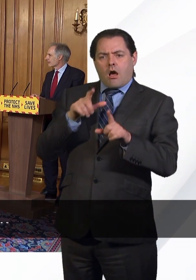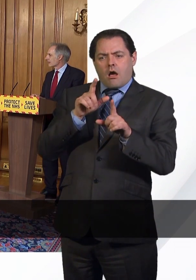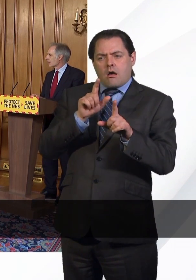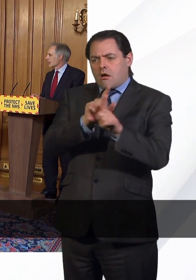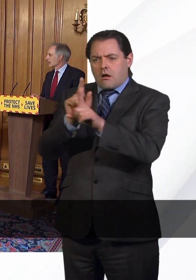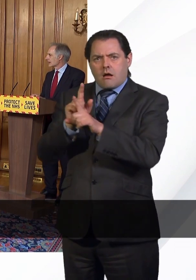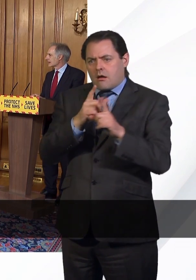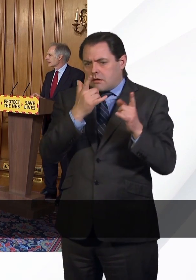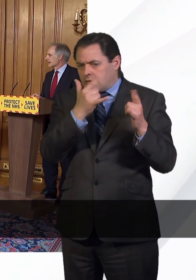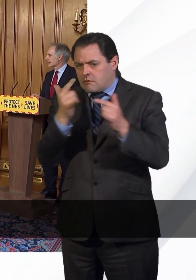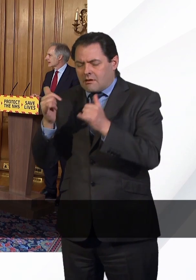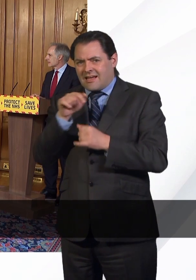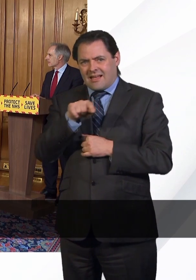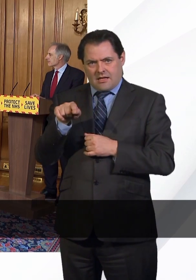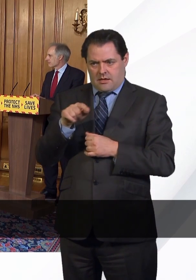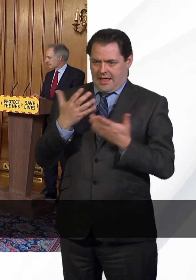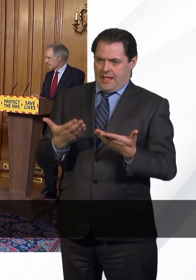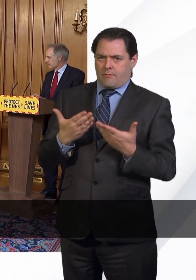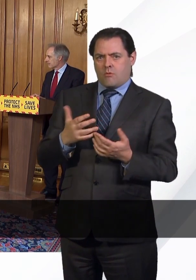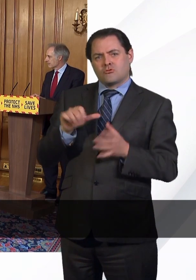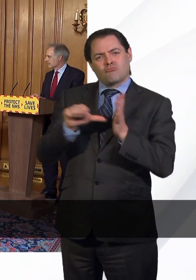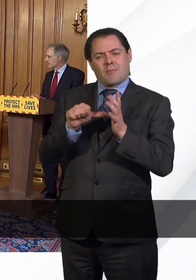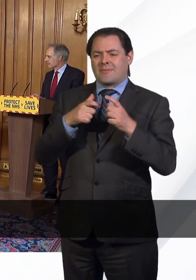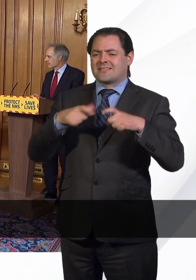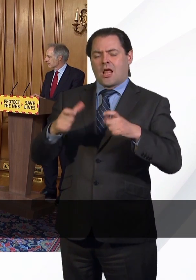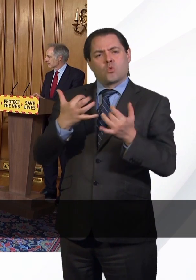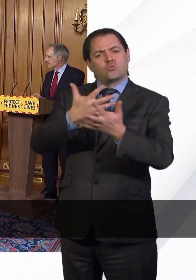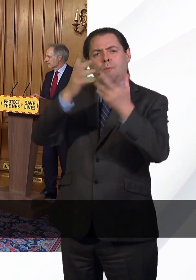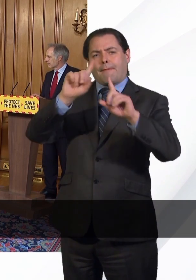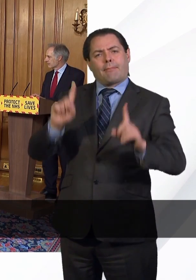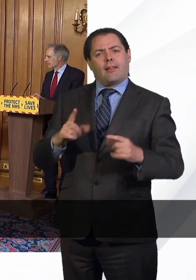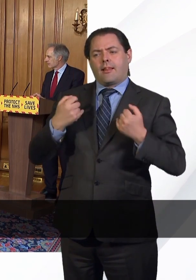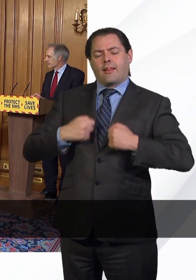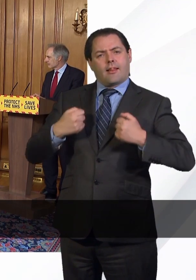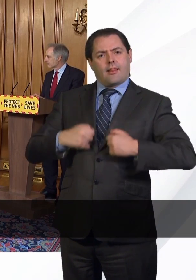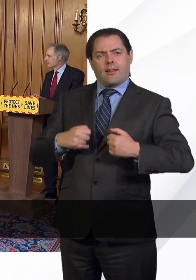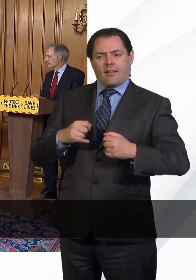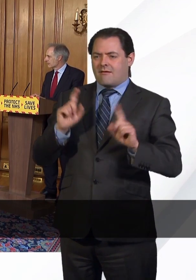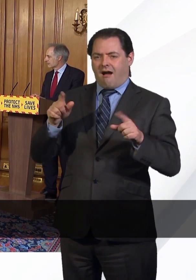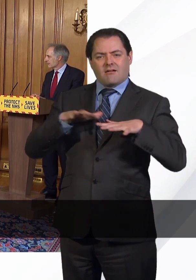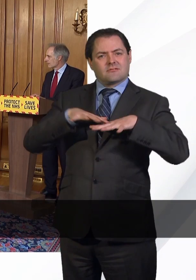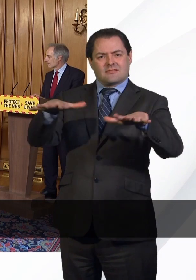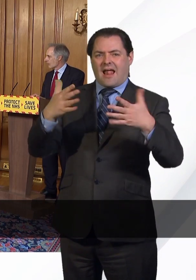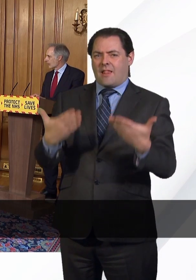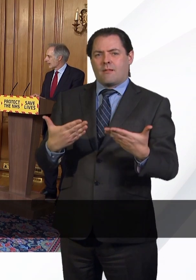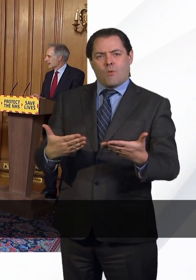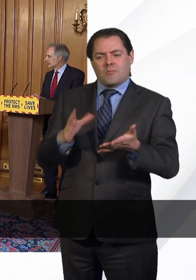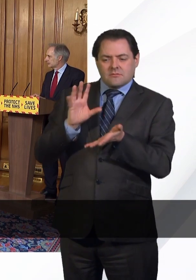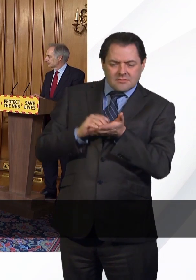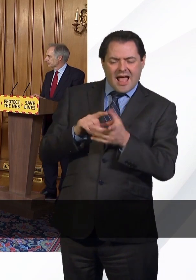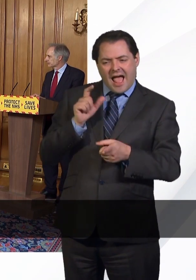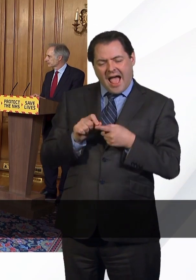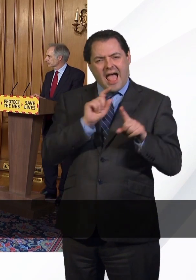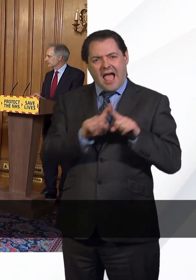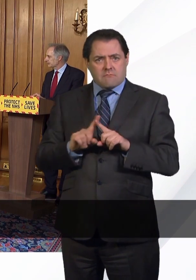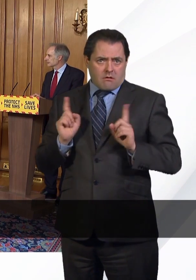of cases have to fall quite a bit more before we can reliably roll it out across the country. But if we keep lockdown measures in place, which